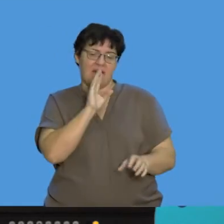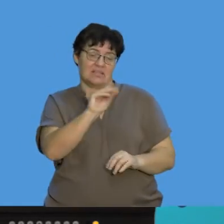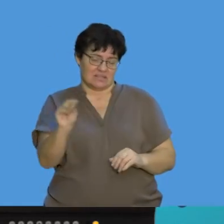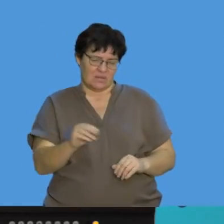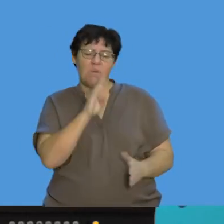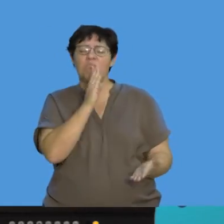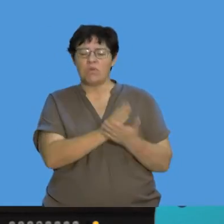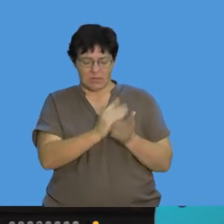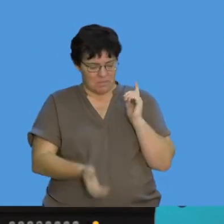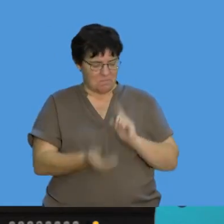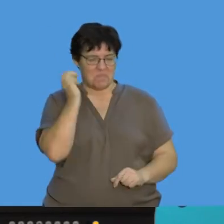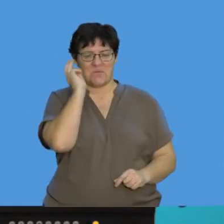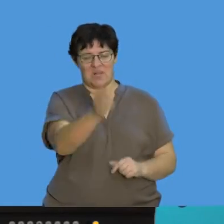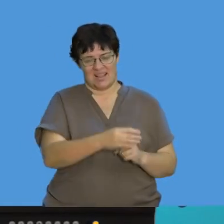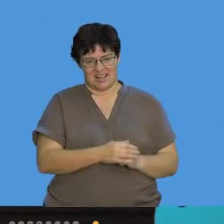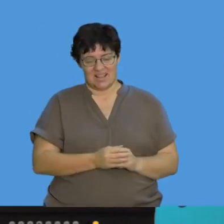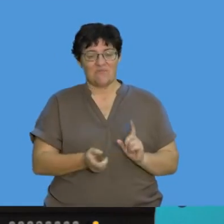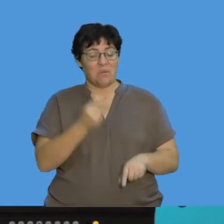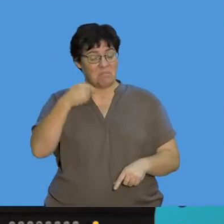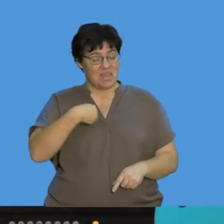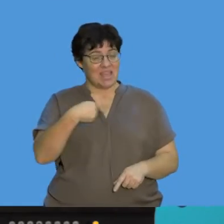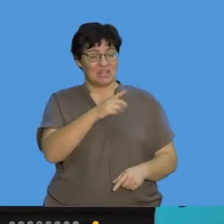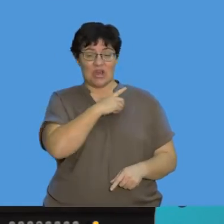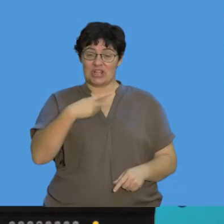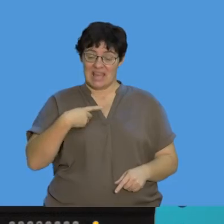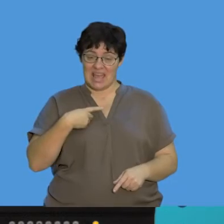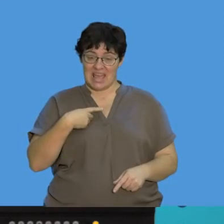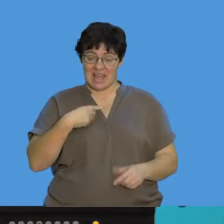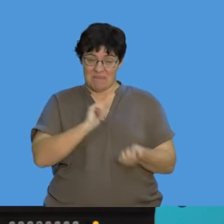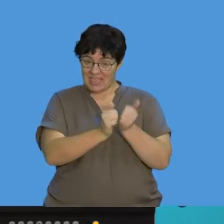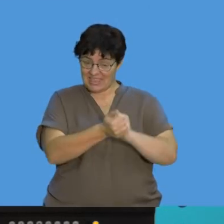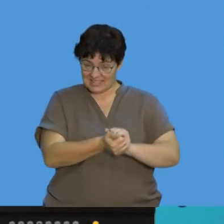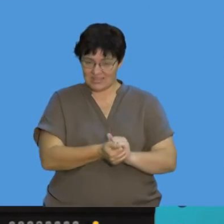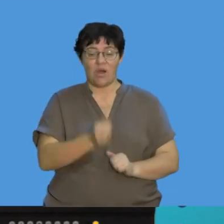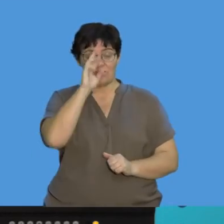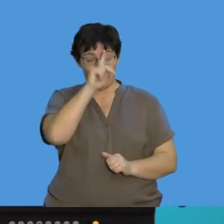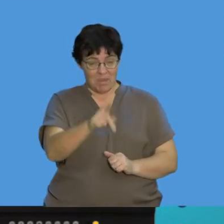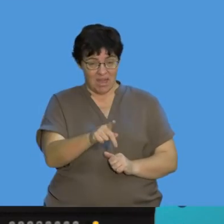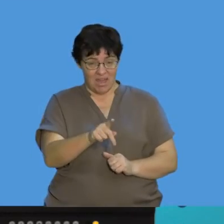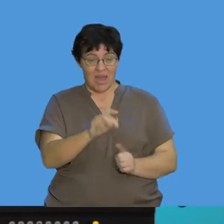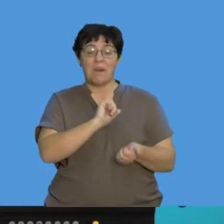mathematics. I promise you, you're gonna get it right. From me, the maths doctor, to you, remember,